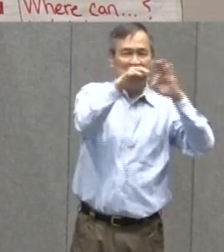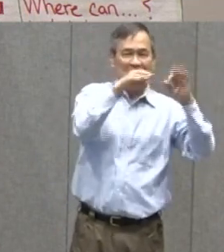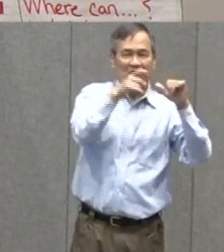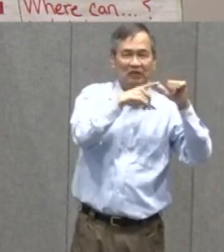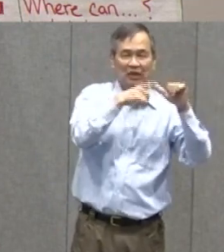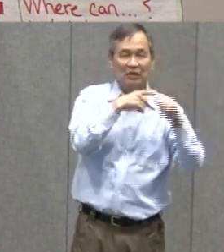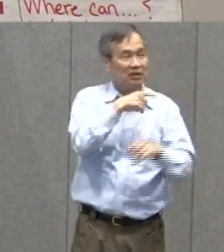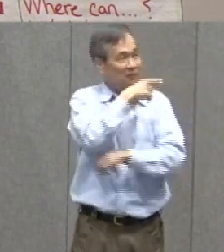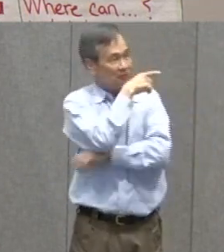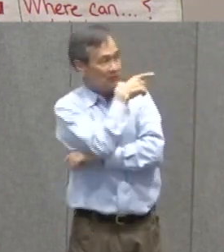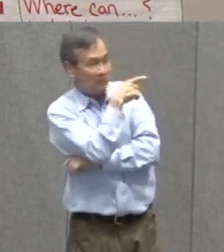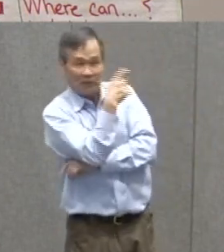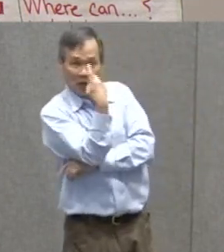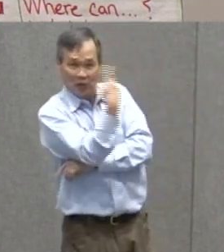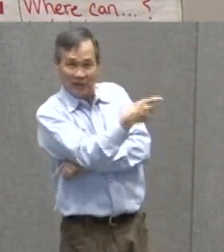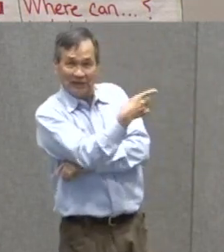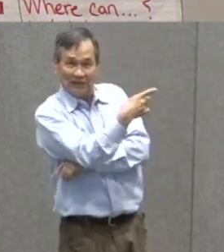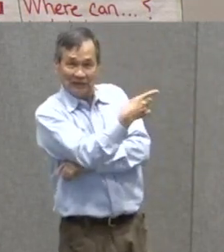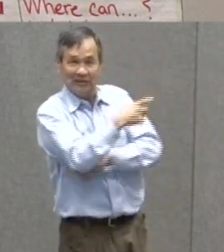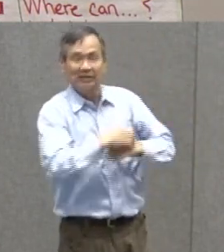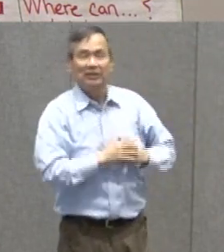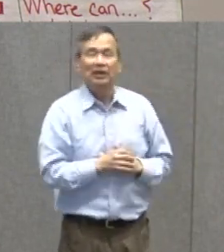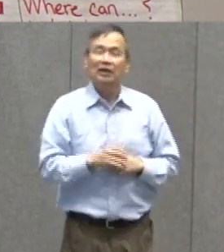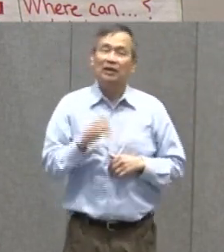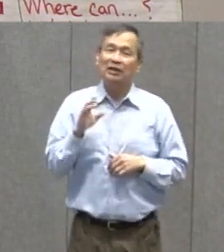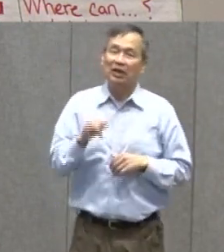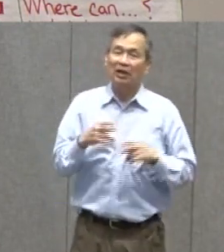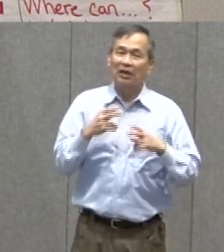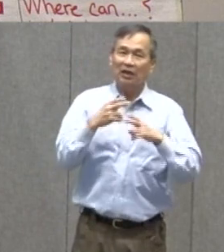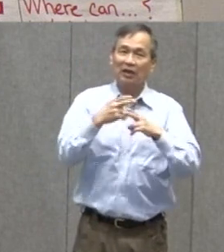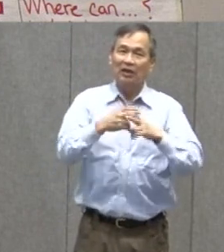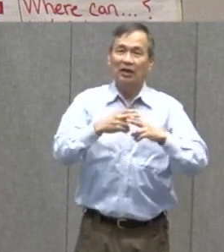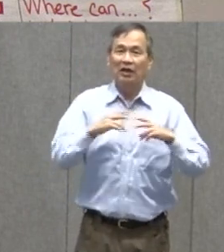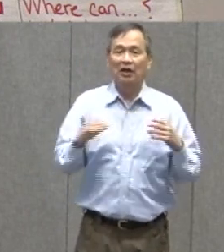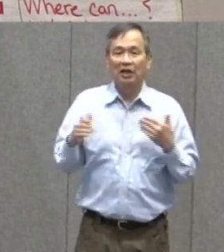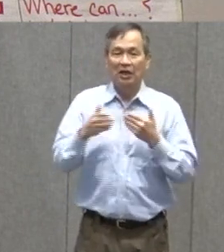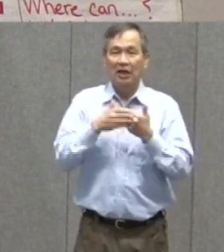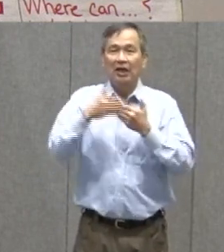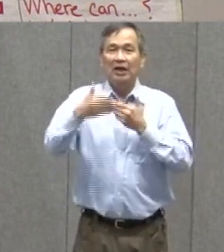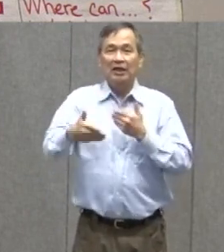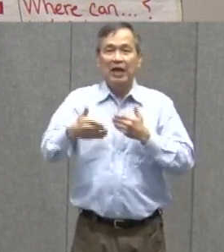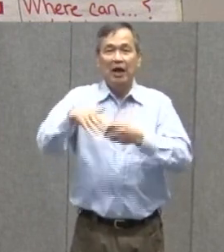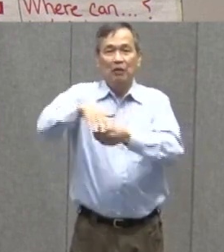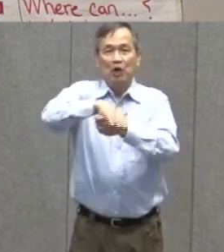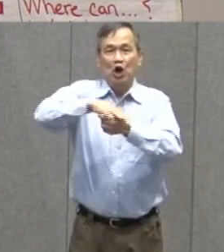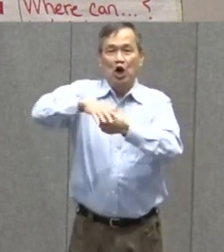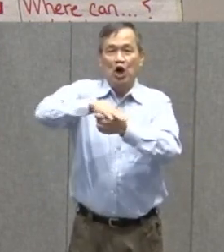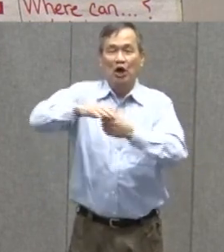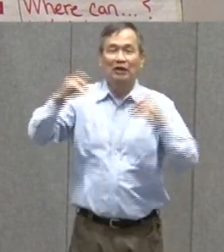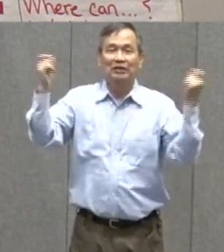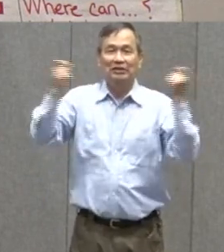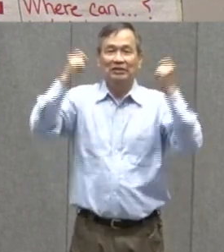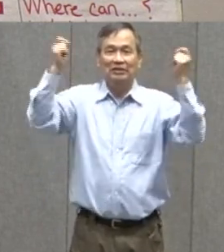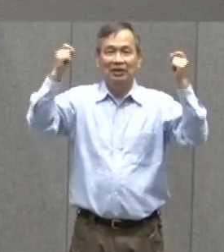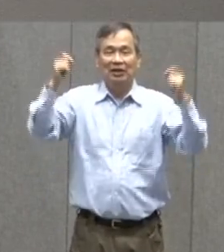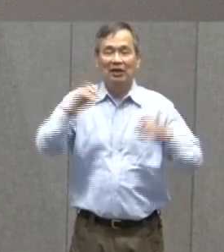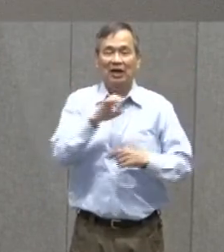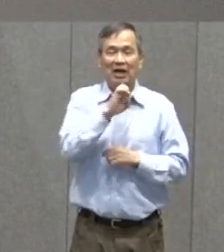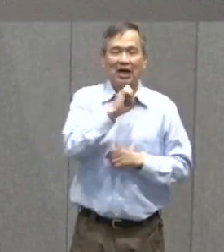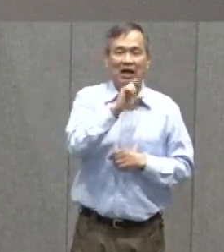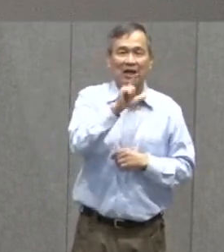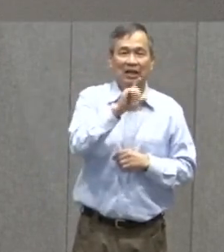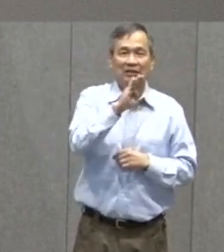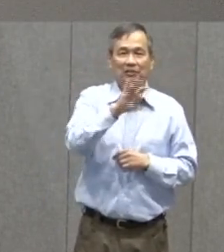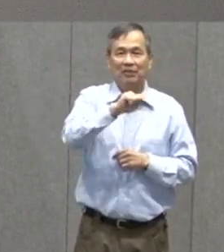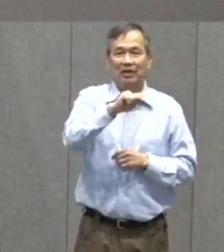The photograph you see on the screen is titled Neighborhood Celebrations by Elizabeth Herman from the New